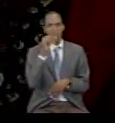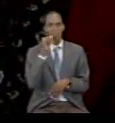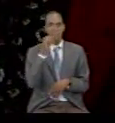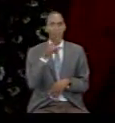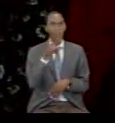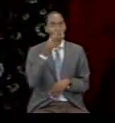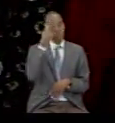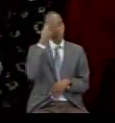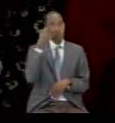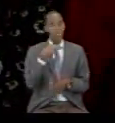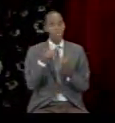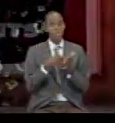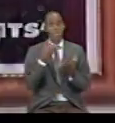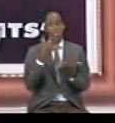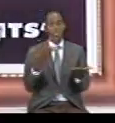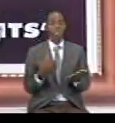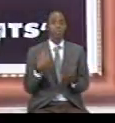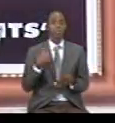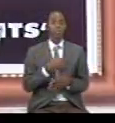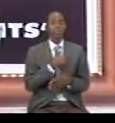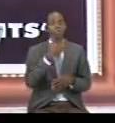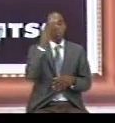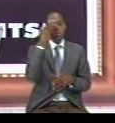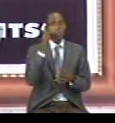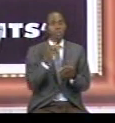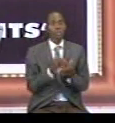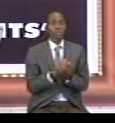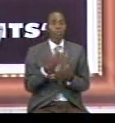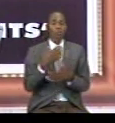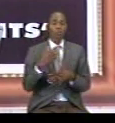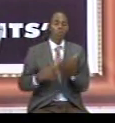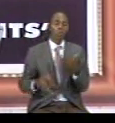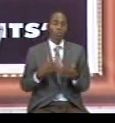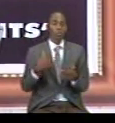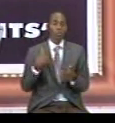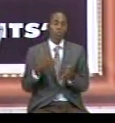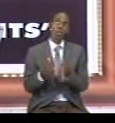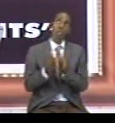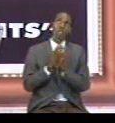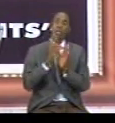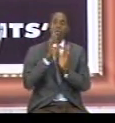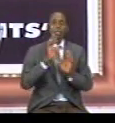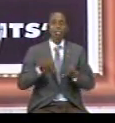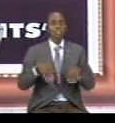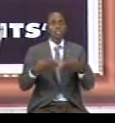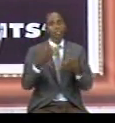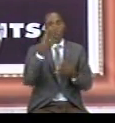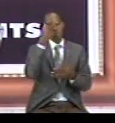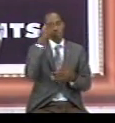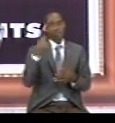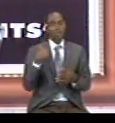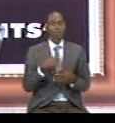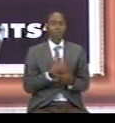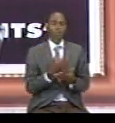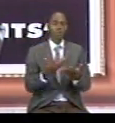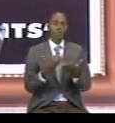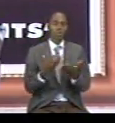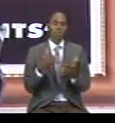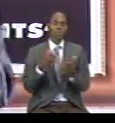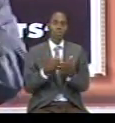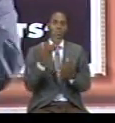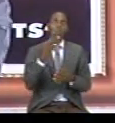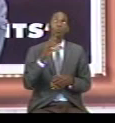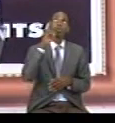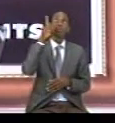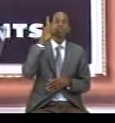says we know that our petitions are granted because we desired each of him. You are going to